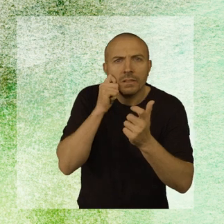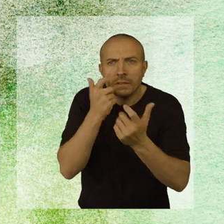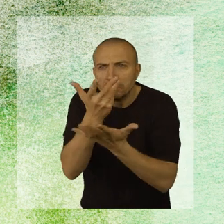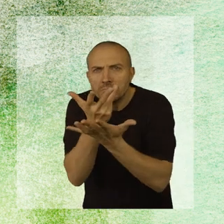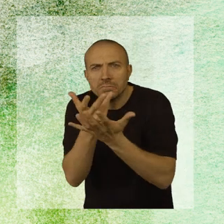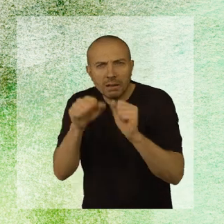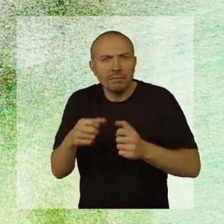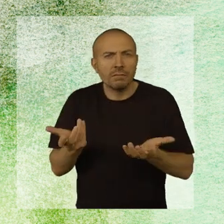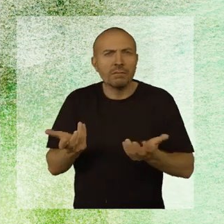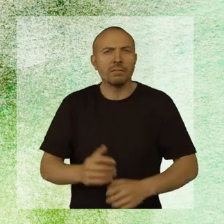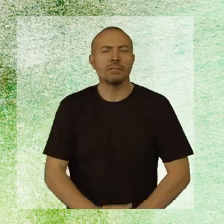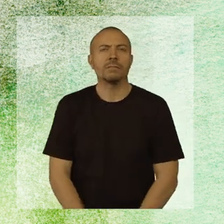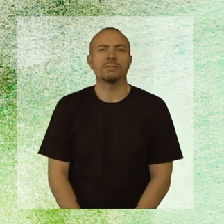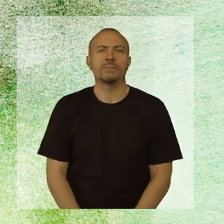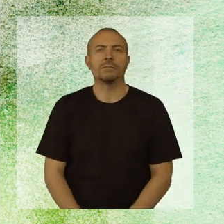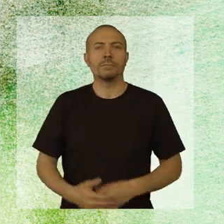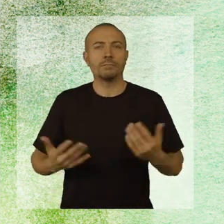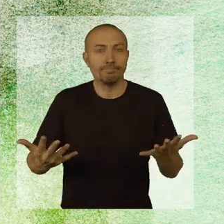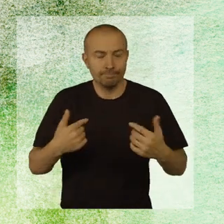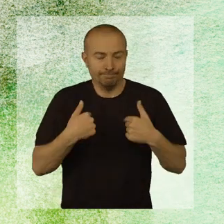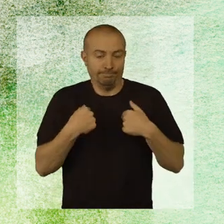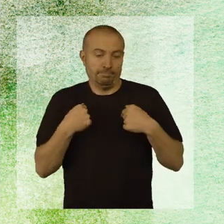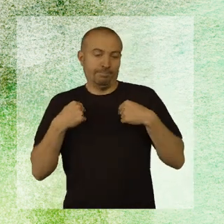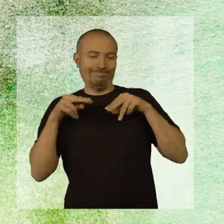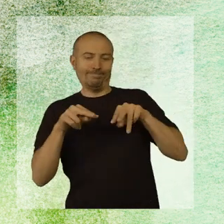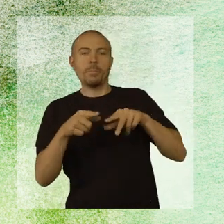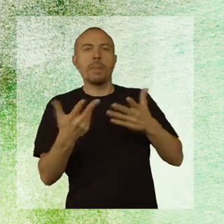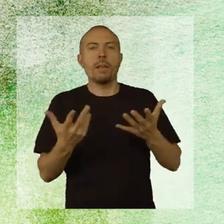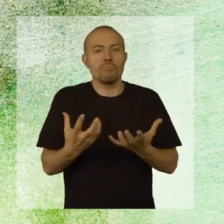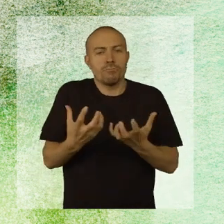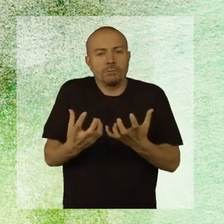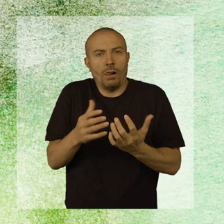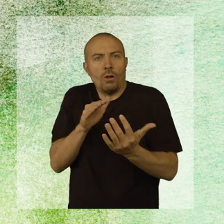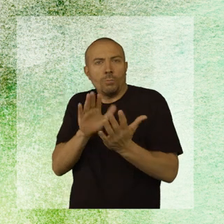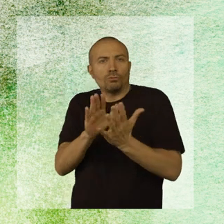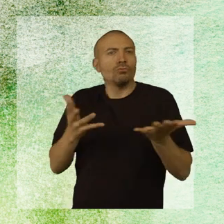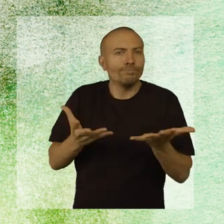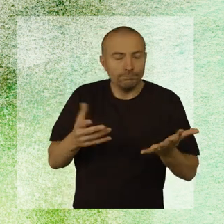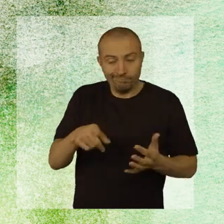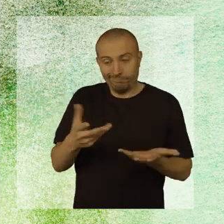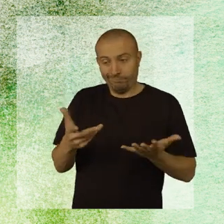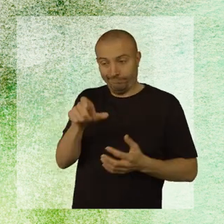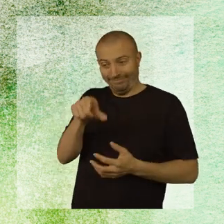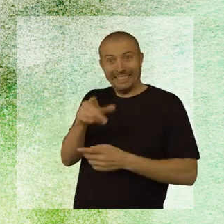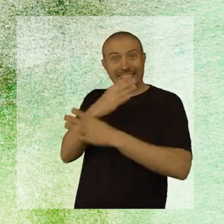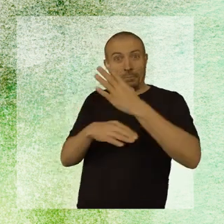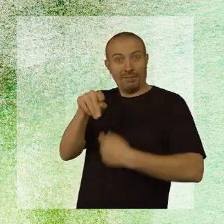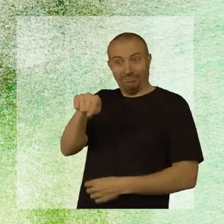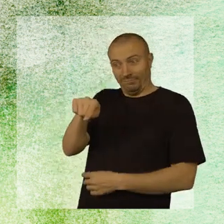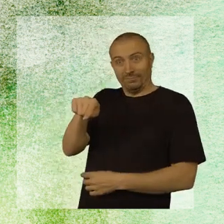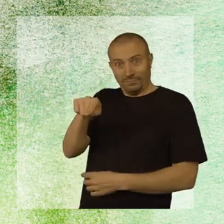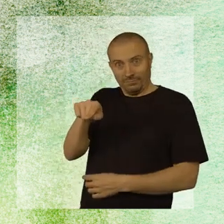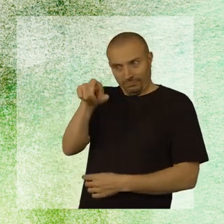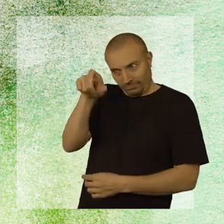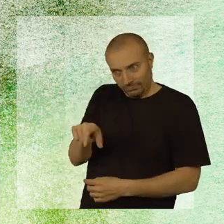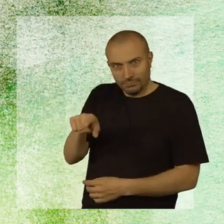or maybe talking to them face to face? For me, it's a more practical approach of